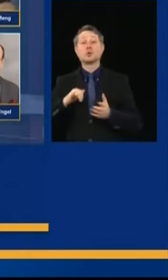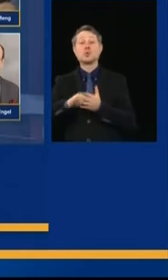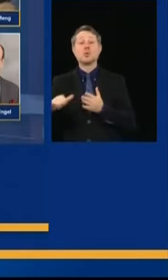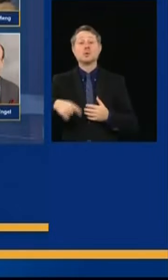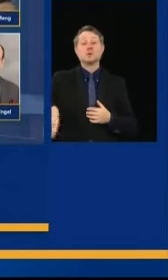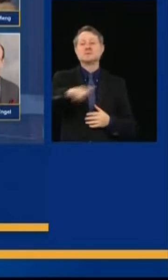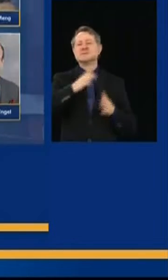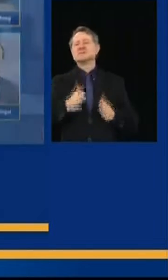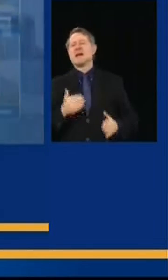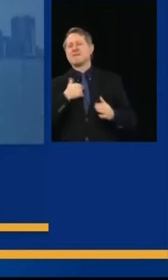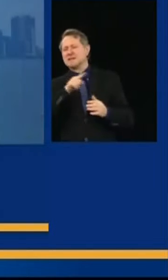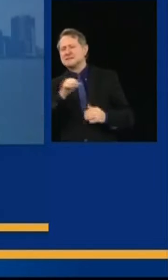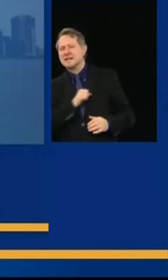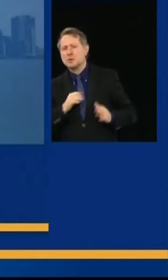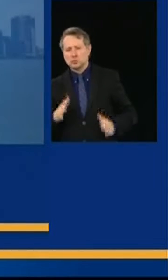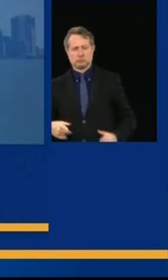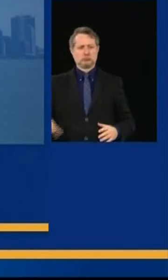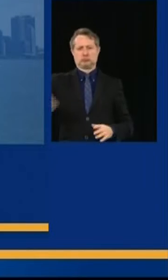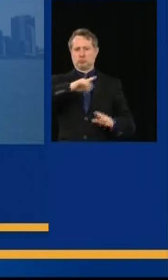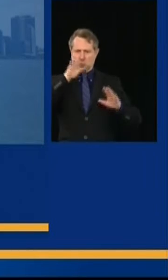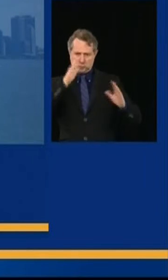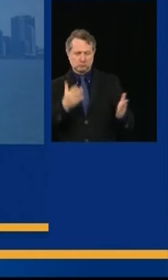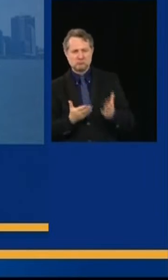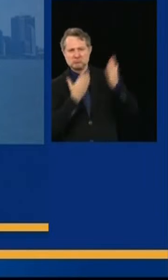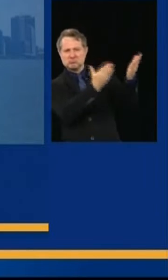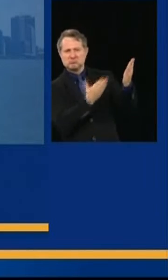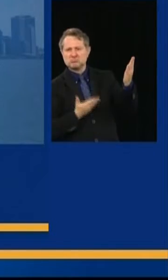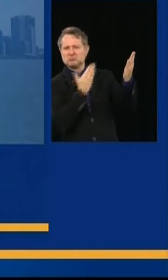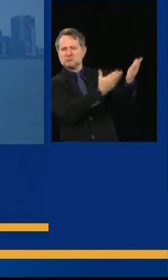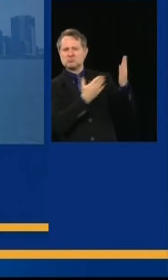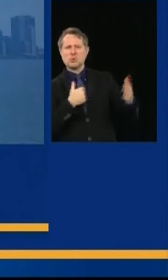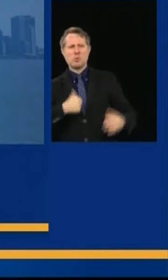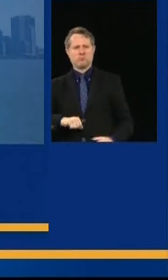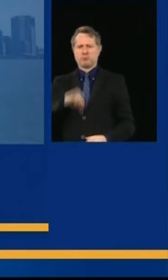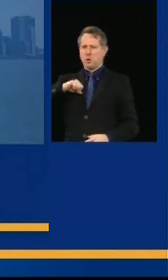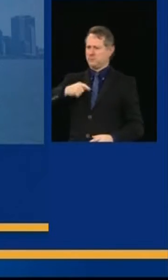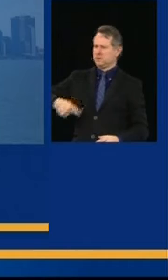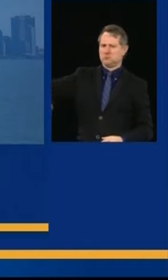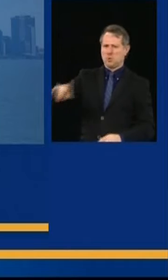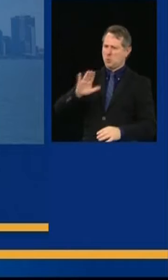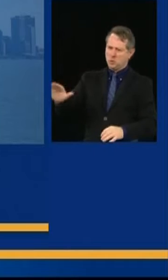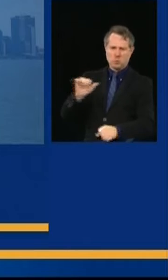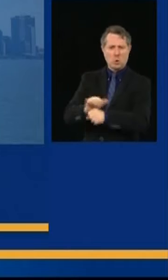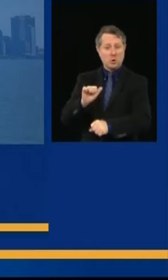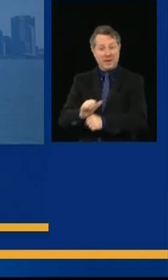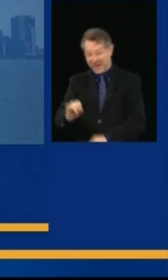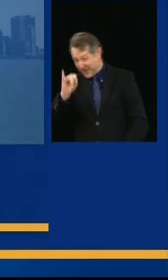them for their leadership. If we get that Washington bill passed,